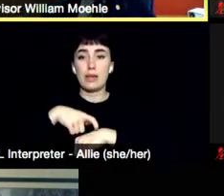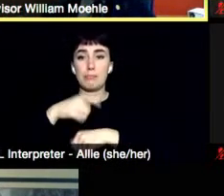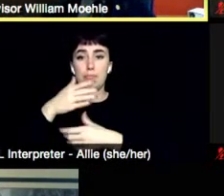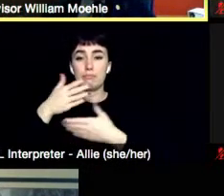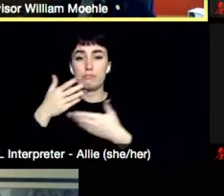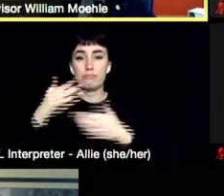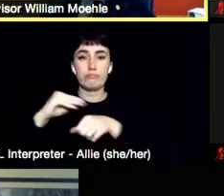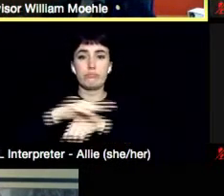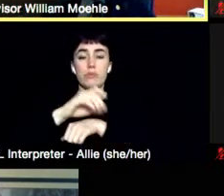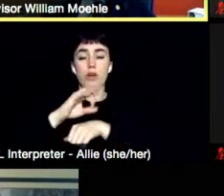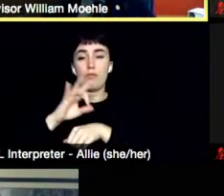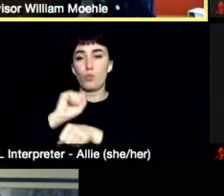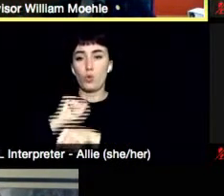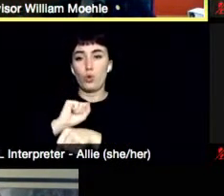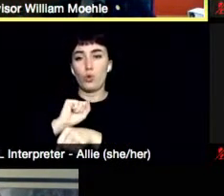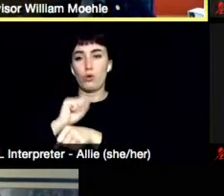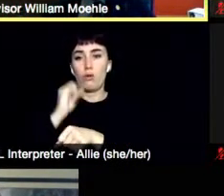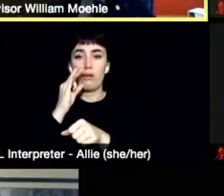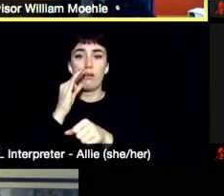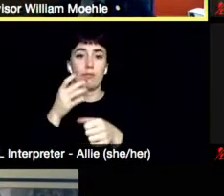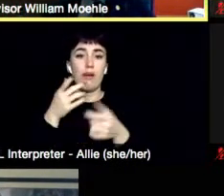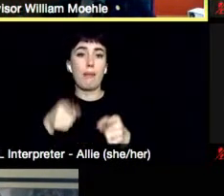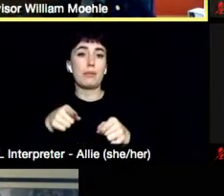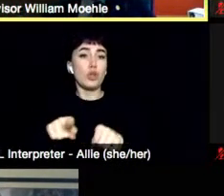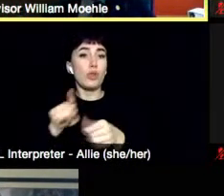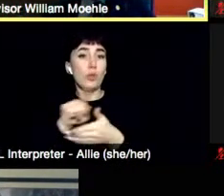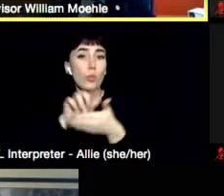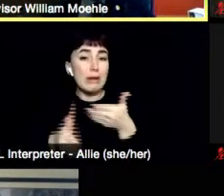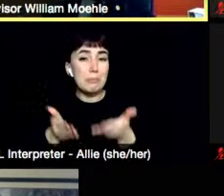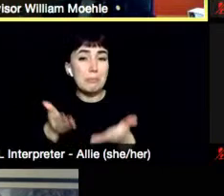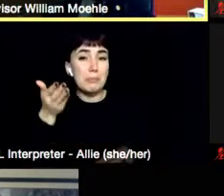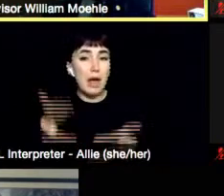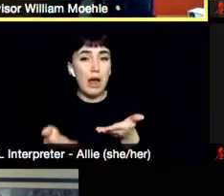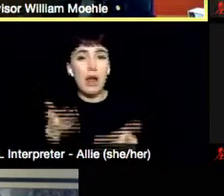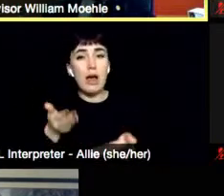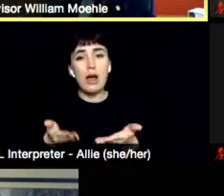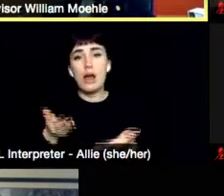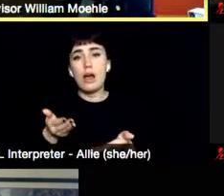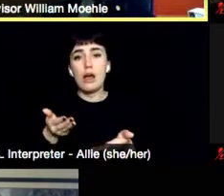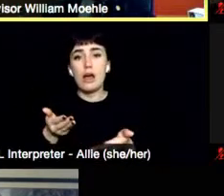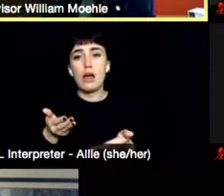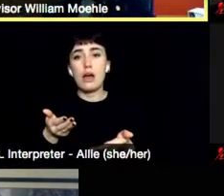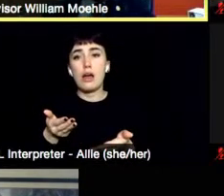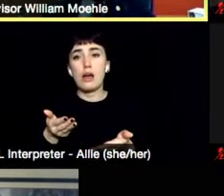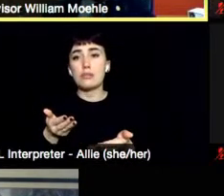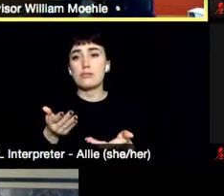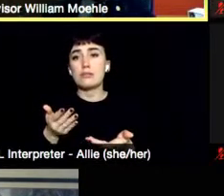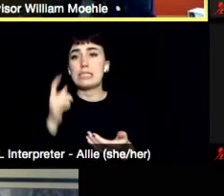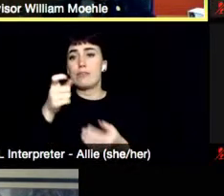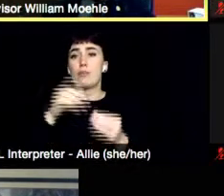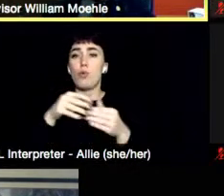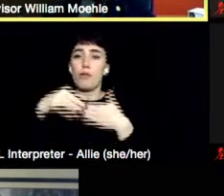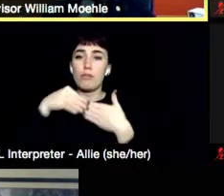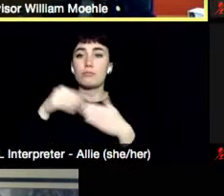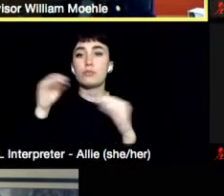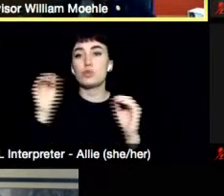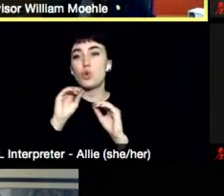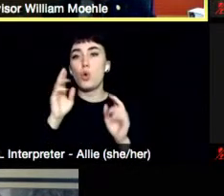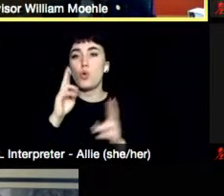of work that if it was done on the weekend might give you a little more flexibility because there's no rush